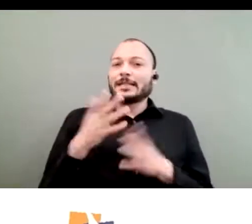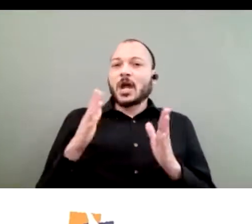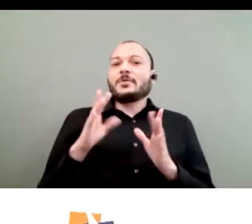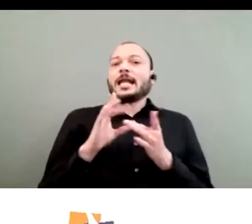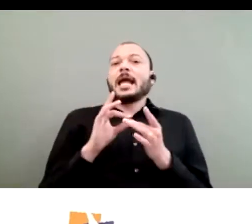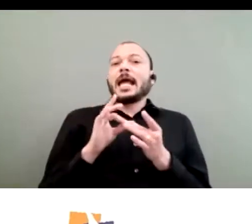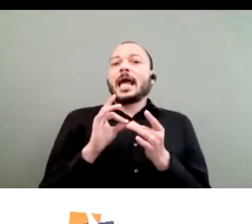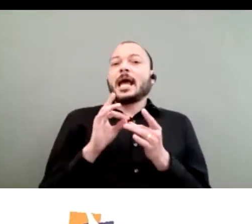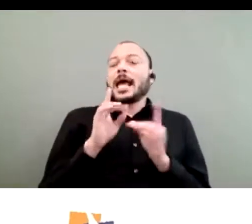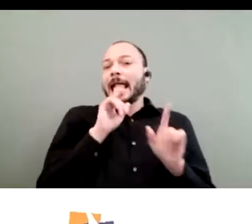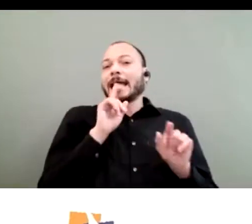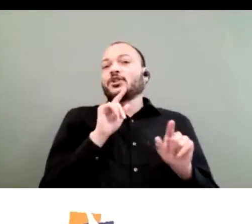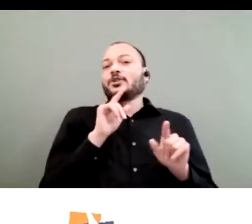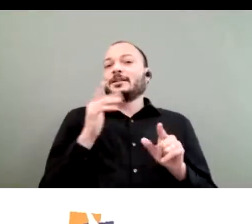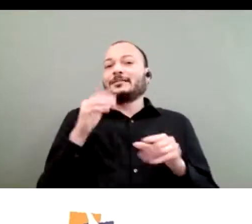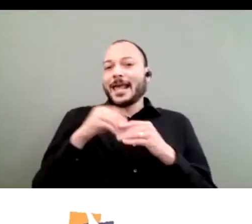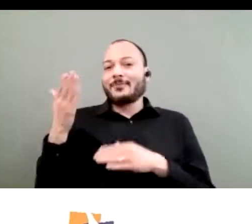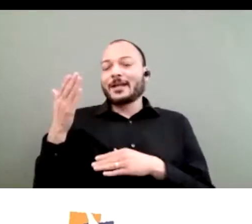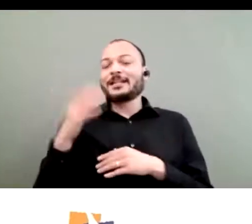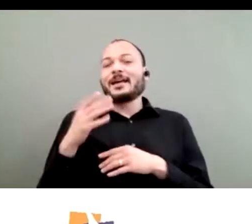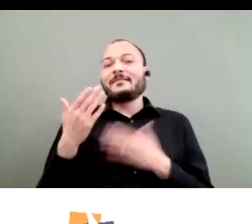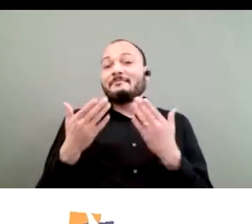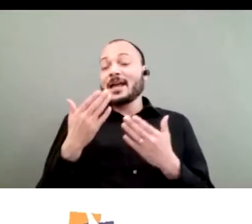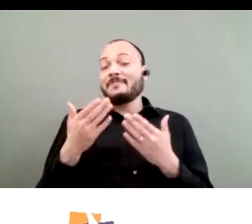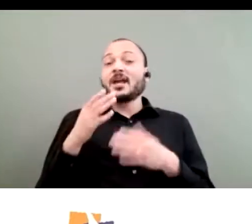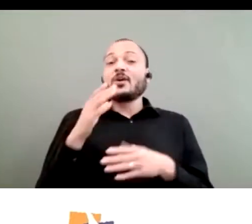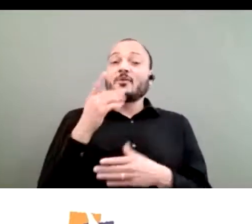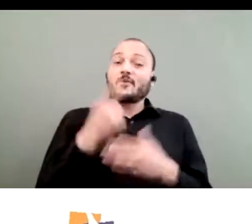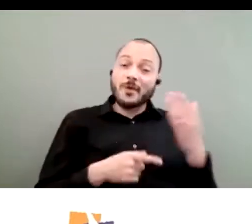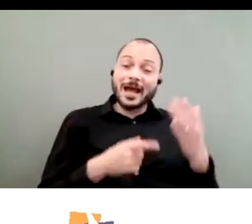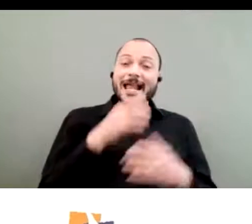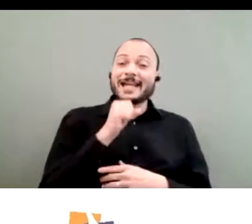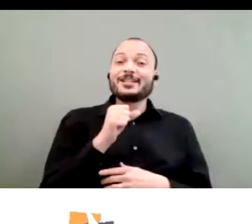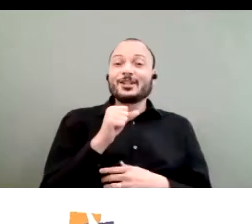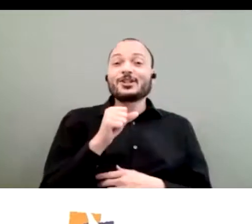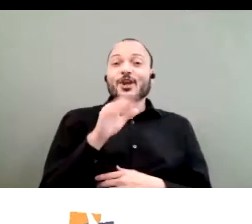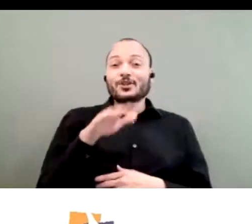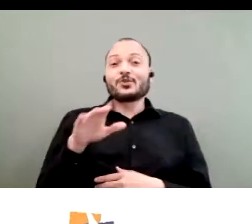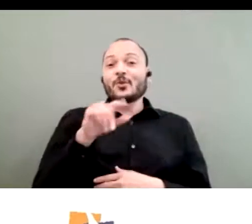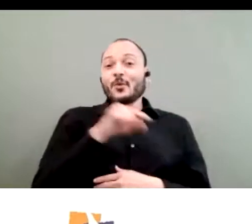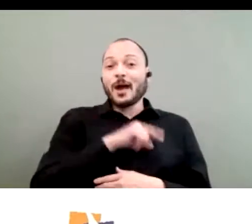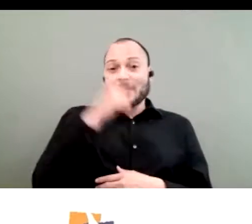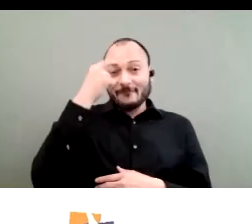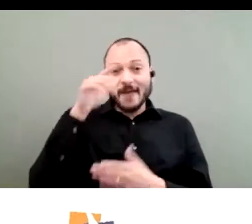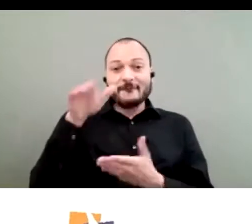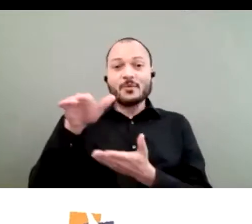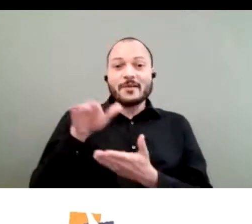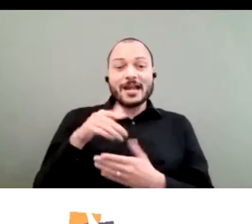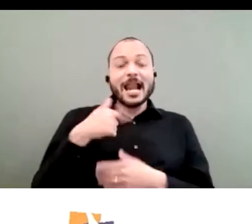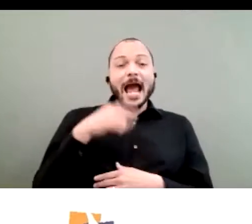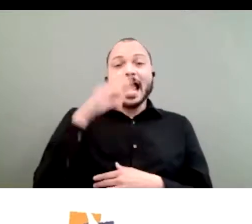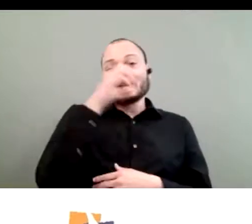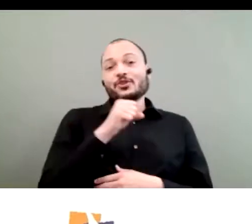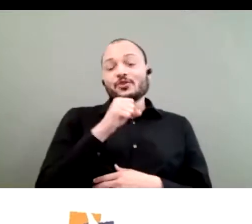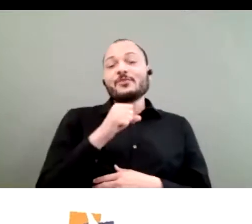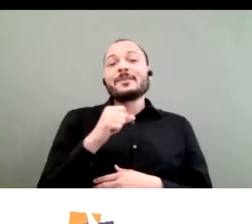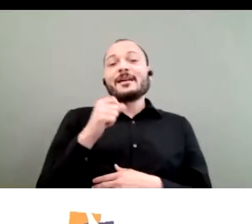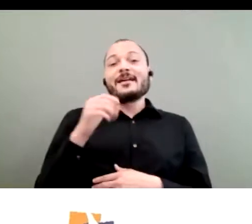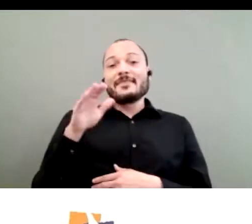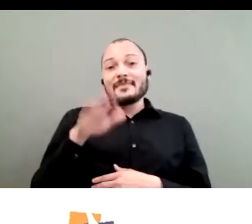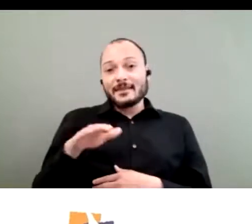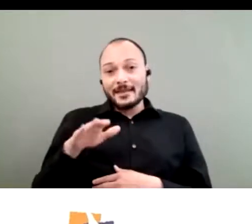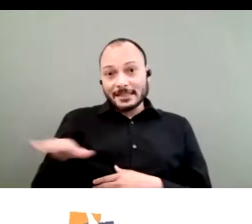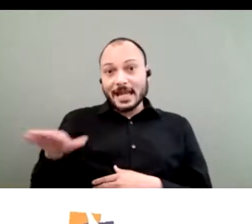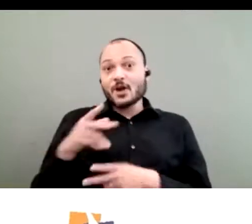can reiterate. At what ages do children qualify for refunds? I assume the earned income tax credit, or the childcare tax credit, excuse me.